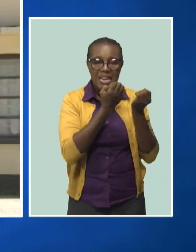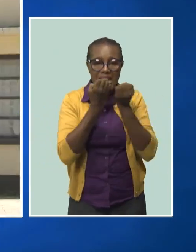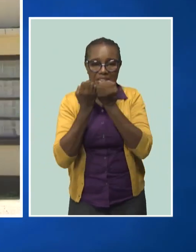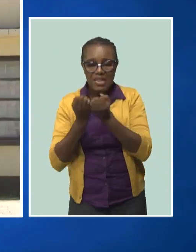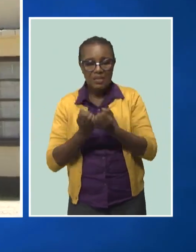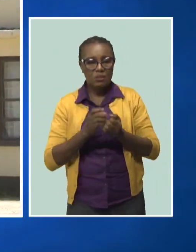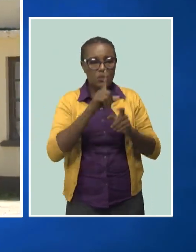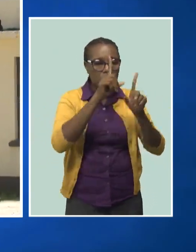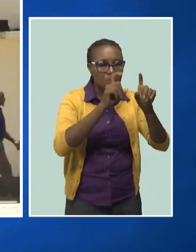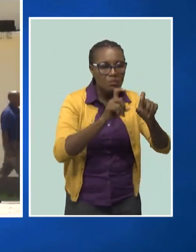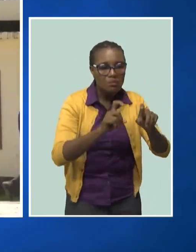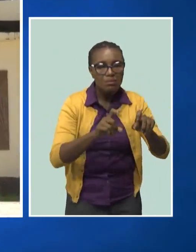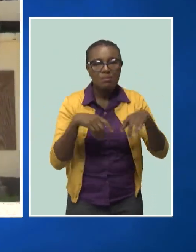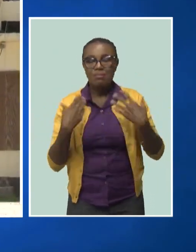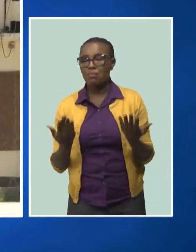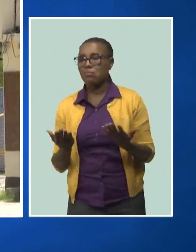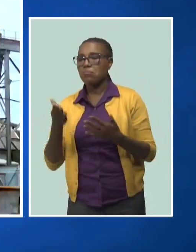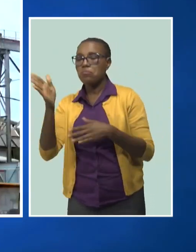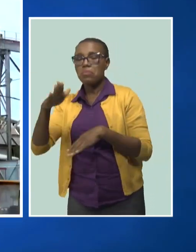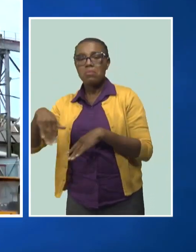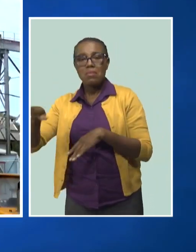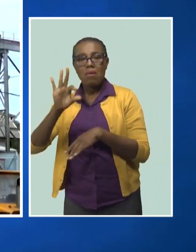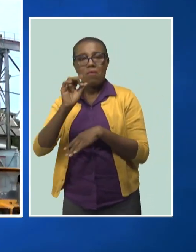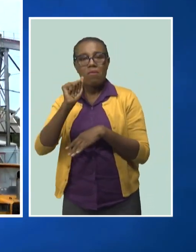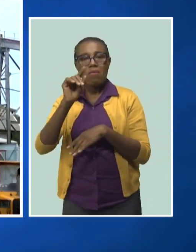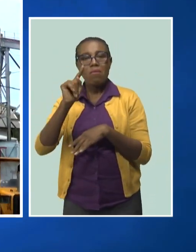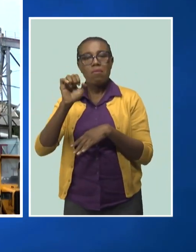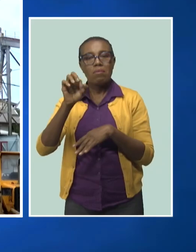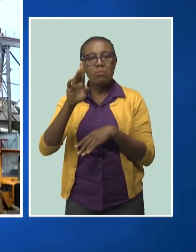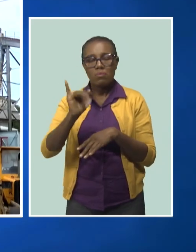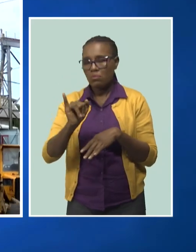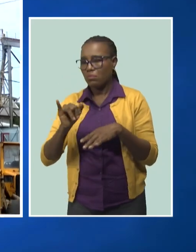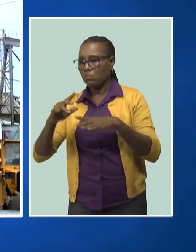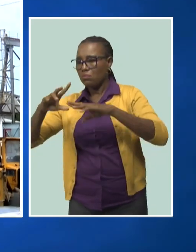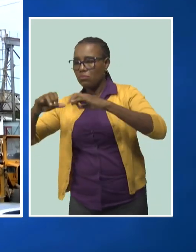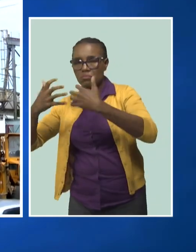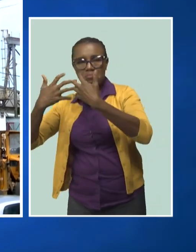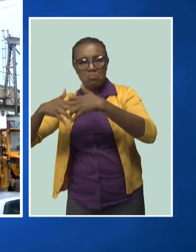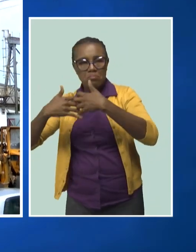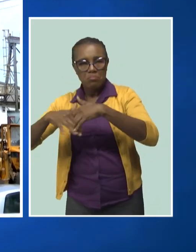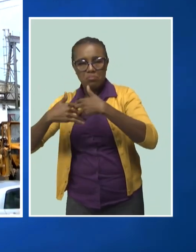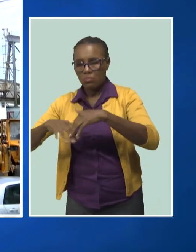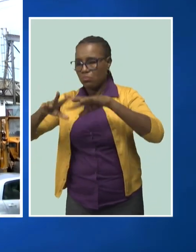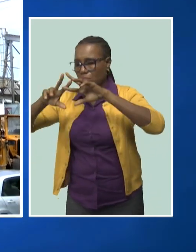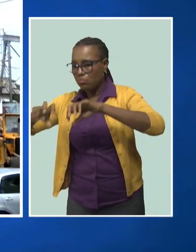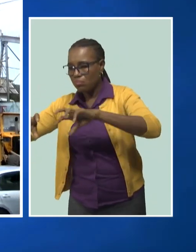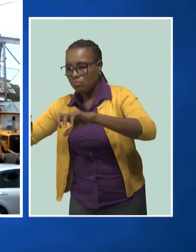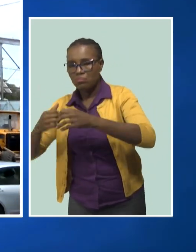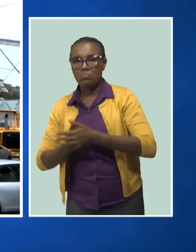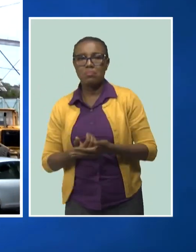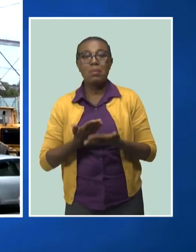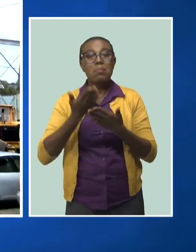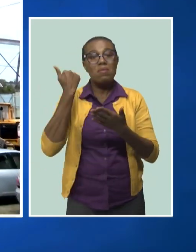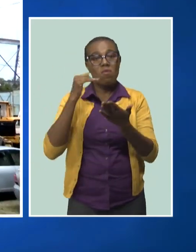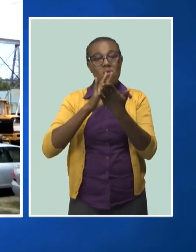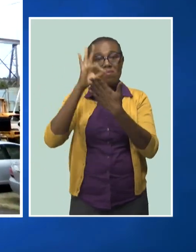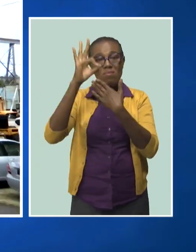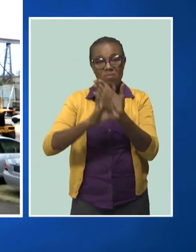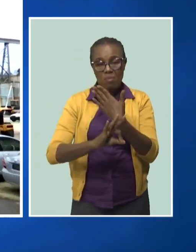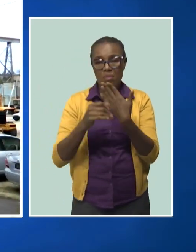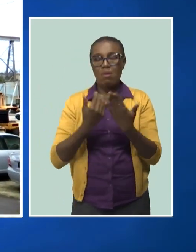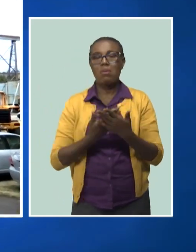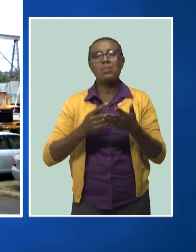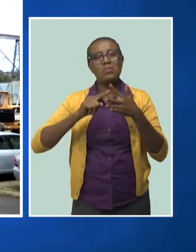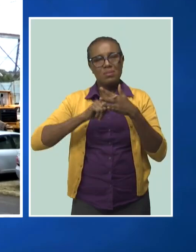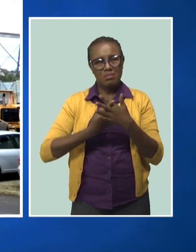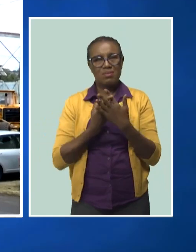everything in the factory is actually, so that they don't break down when we get started. In the old days, they used to rush to start in February because they were cutting the canes by hand